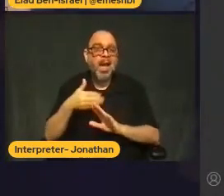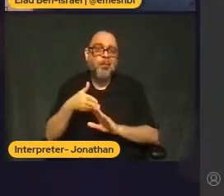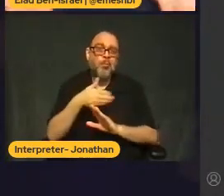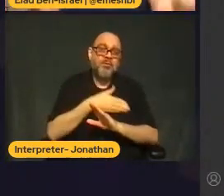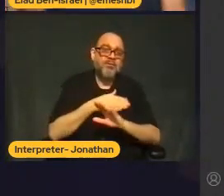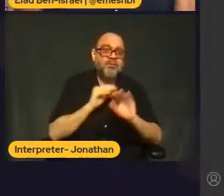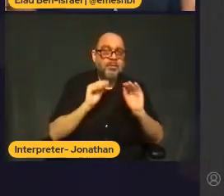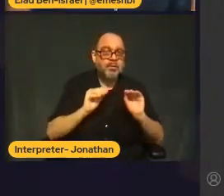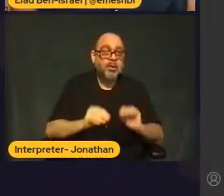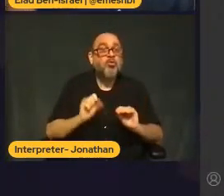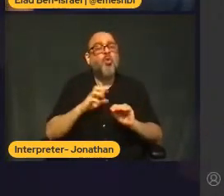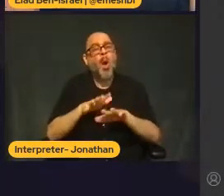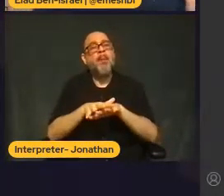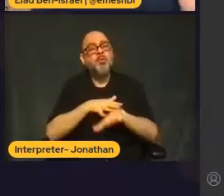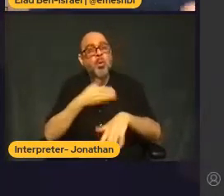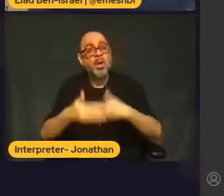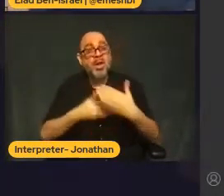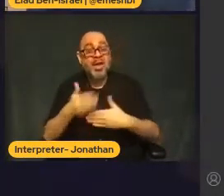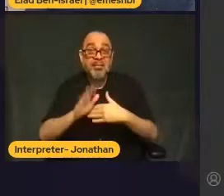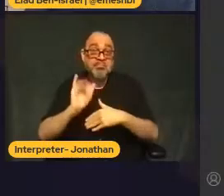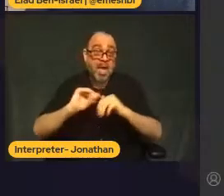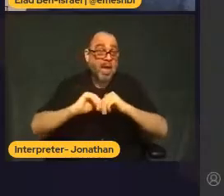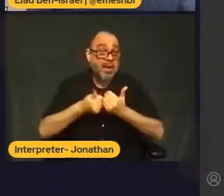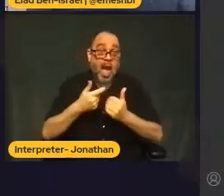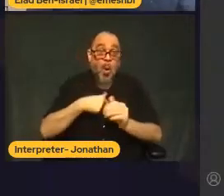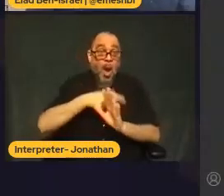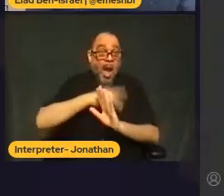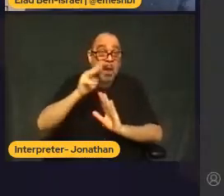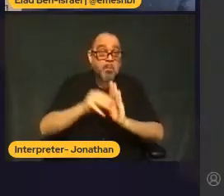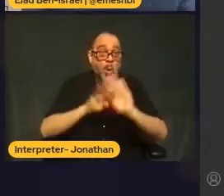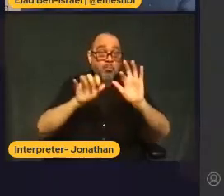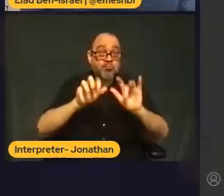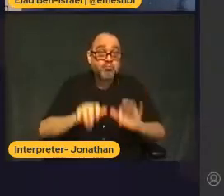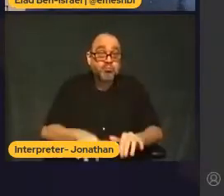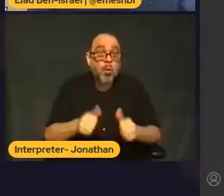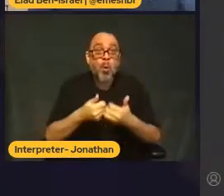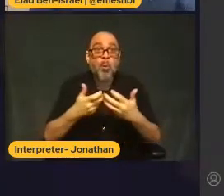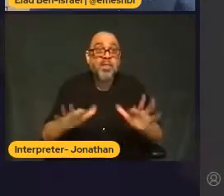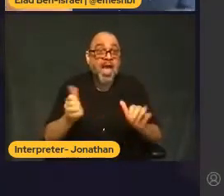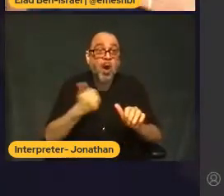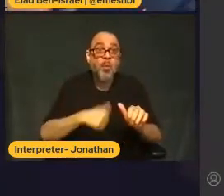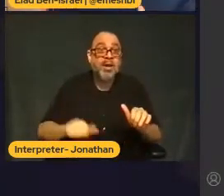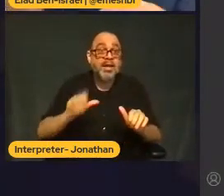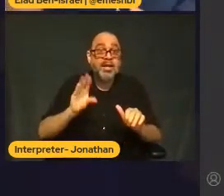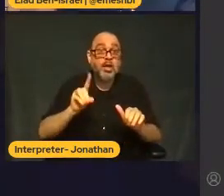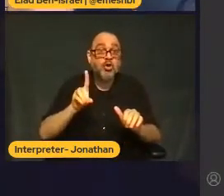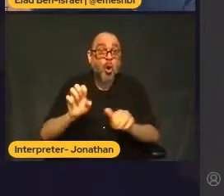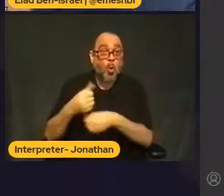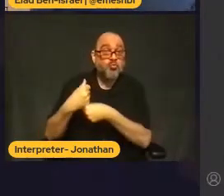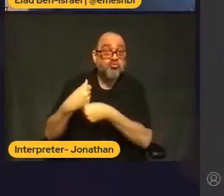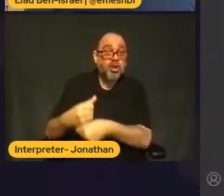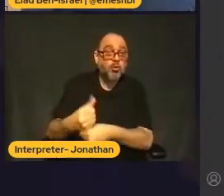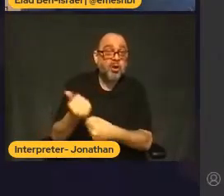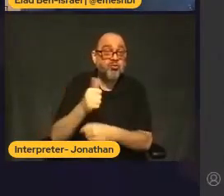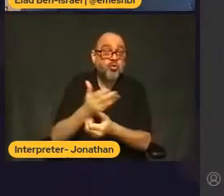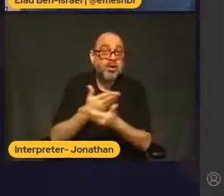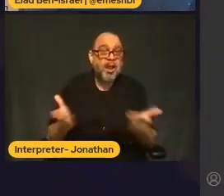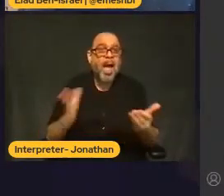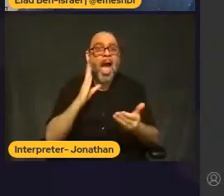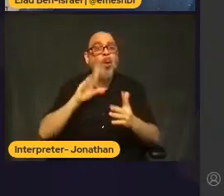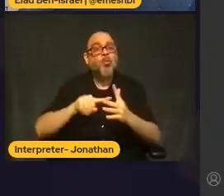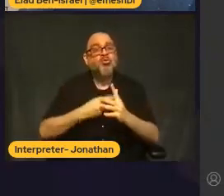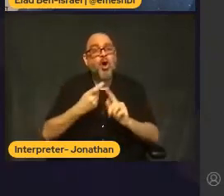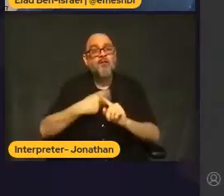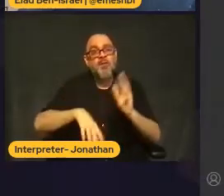doing that. That's how I would program it, for, like myself without any code generation or anything like that. I'm always going to go from the bottom.